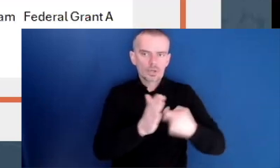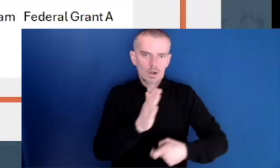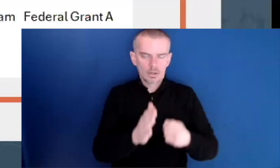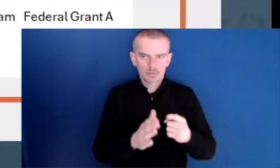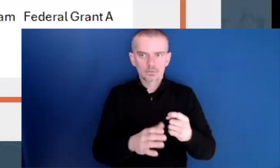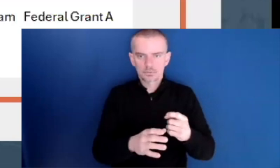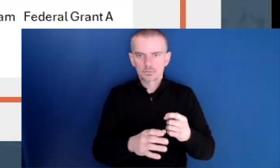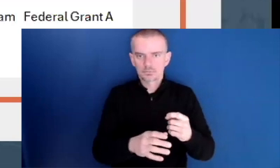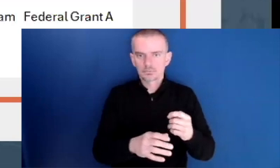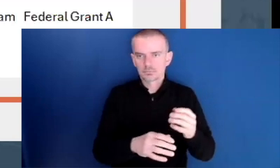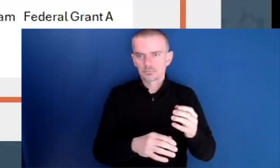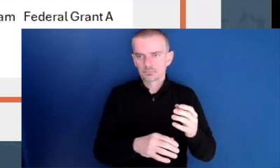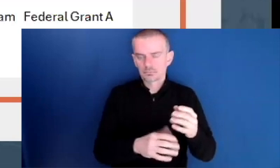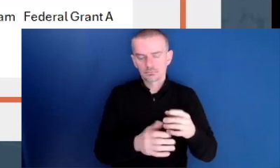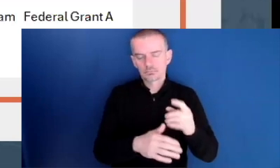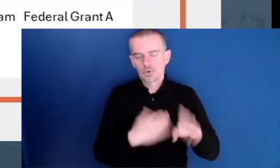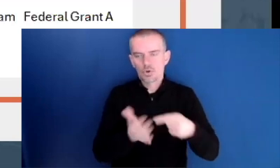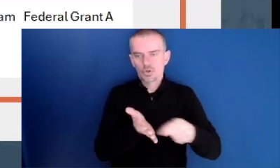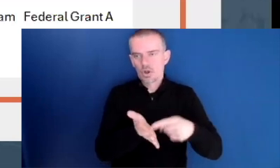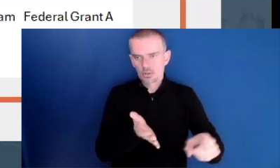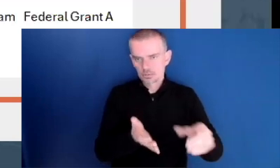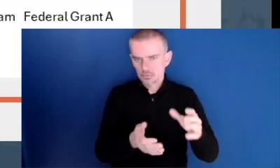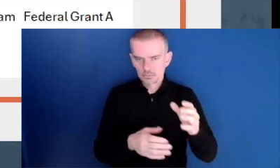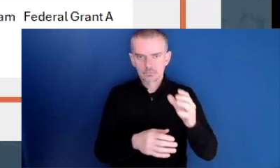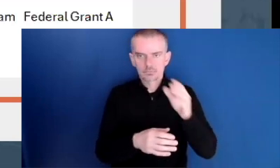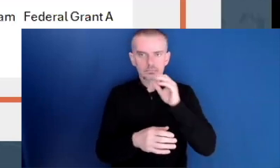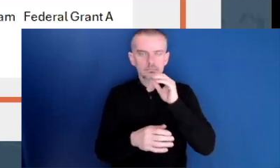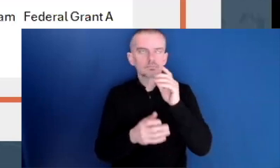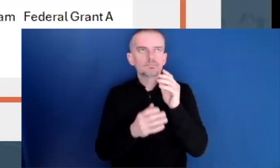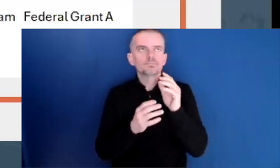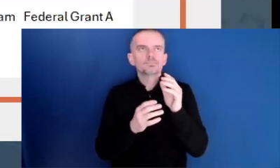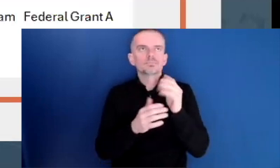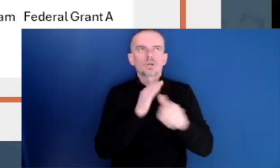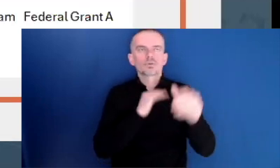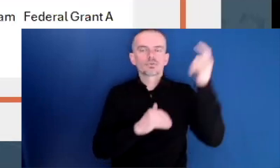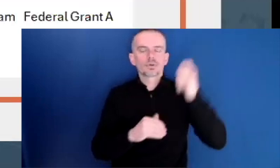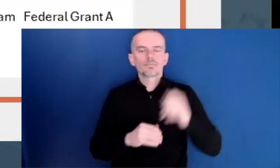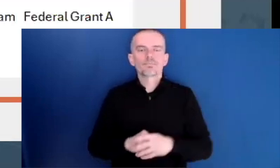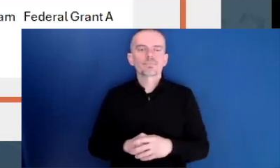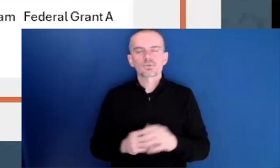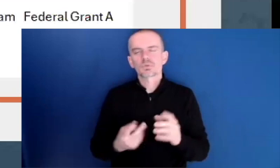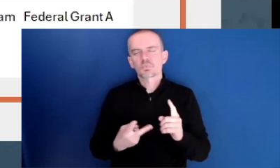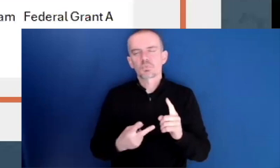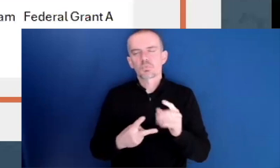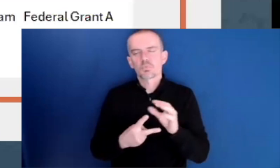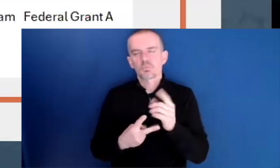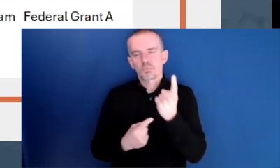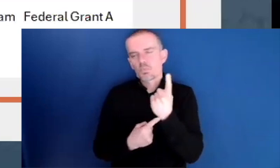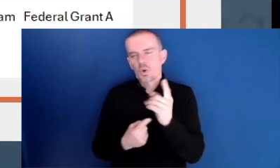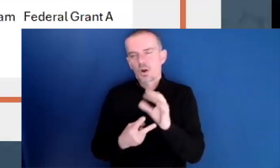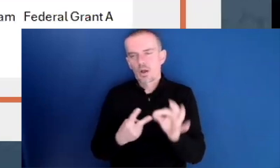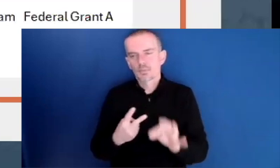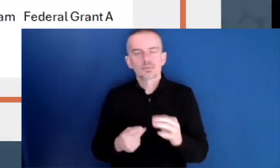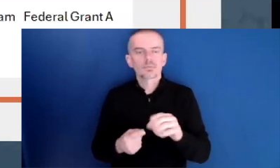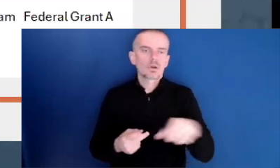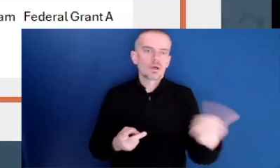costs incurred under a grant agreement. But then there's kind of this more advanced option, and I can show this in just a second when